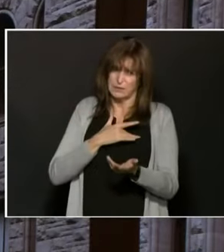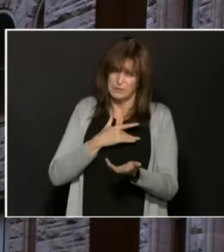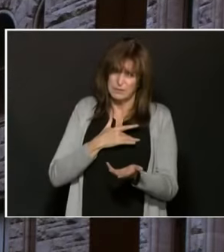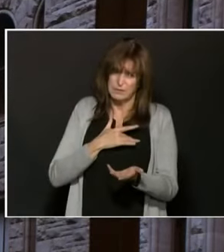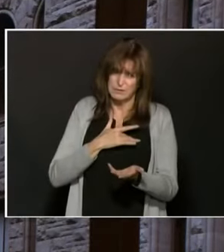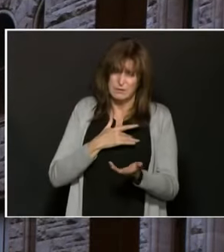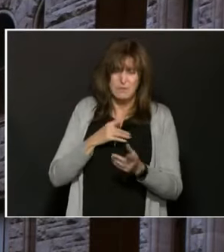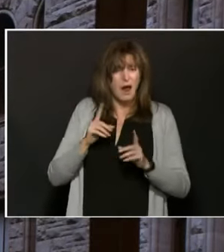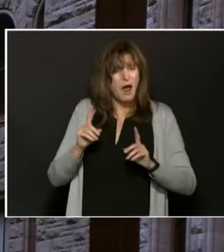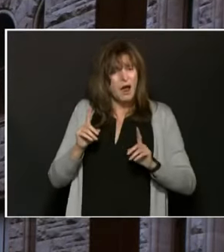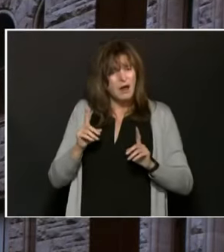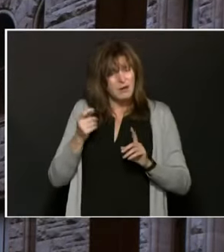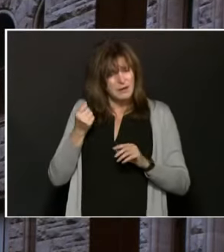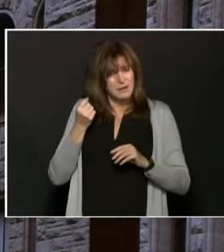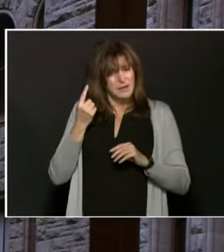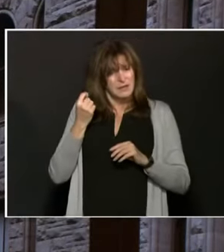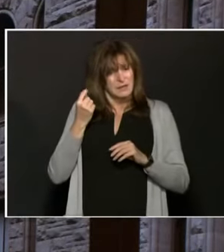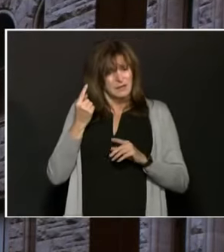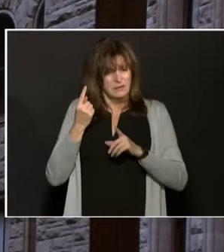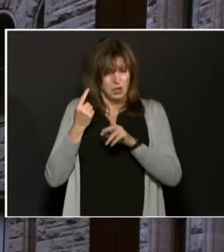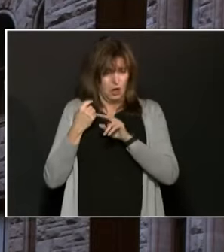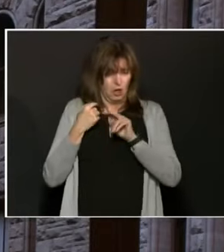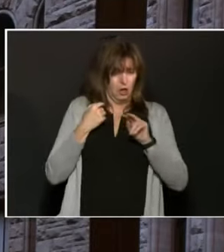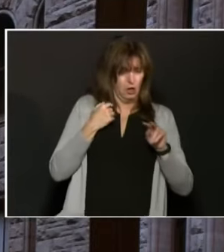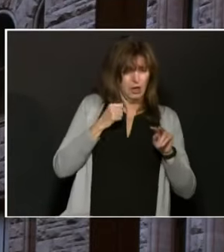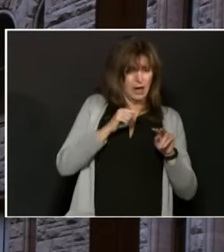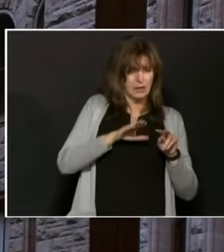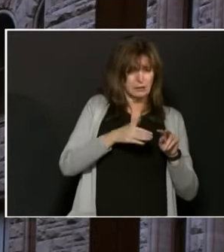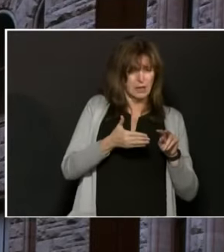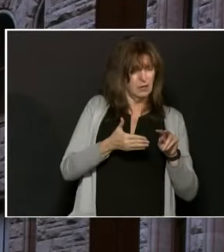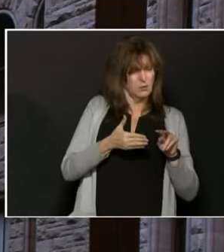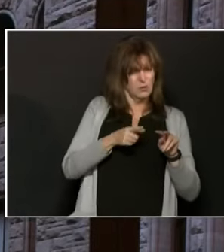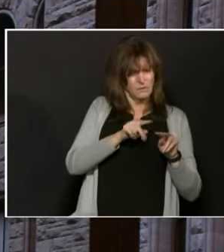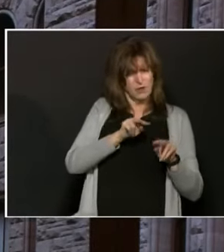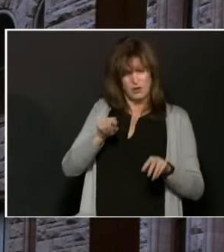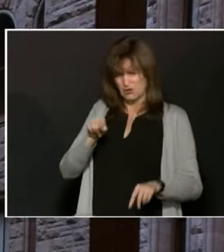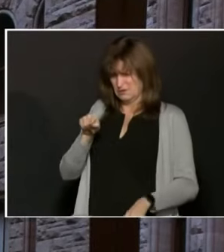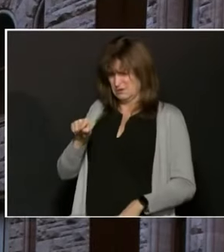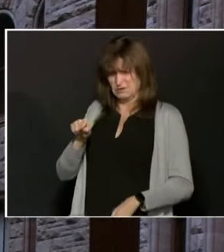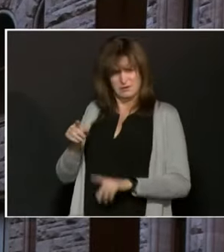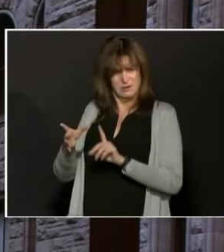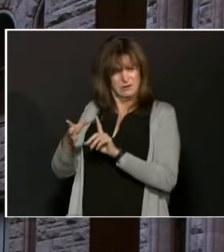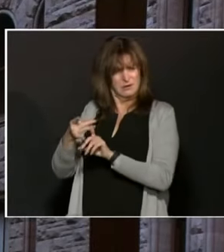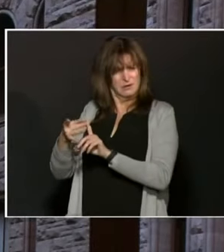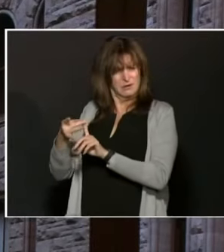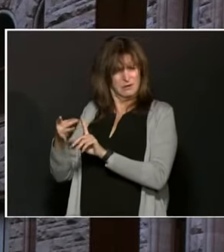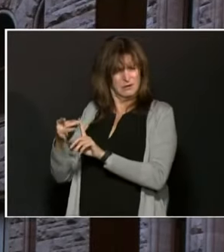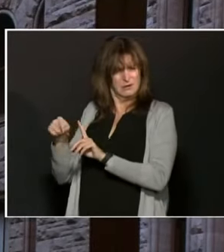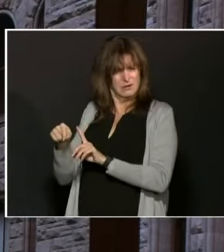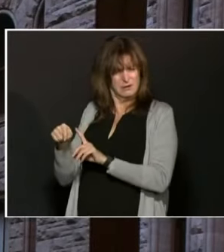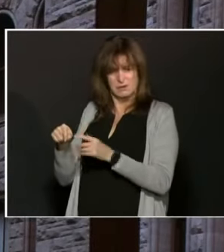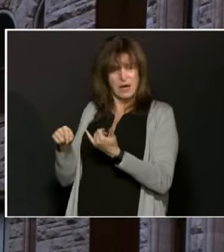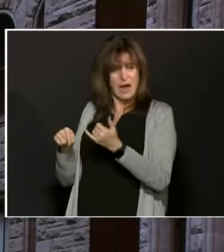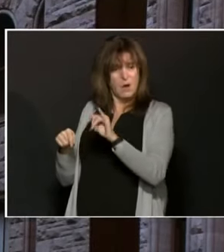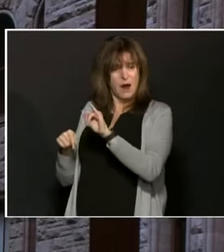is a lagging trend direction. And unfortunately, some of those that are in ICUs and hospital care and that